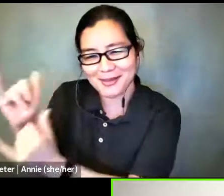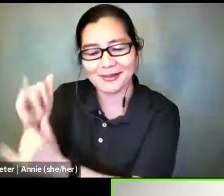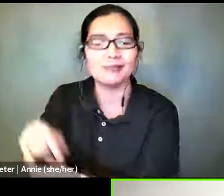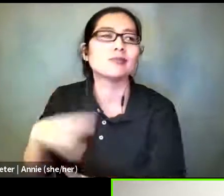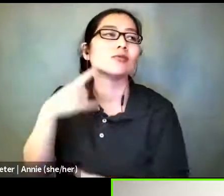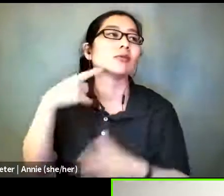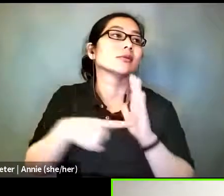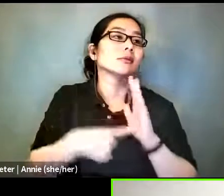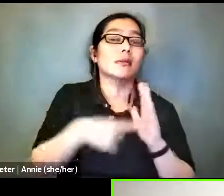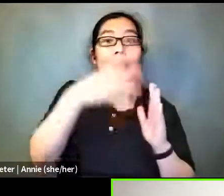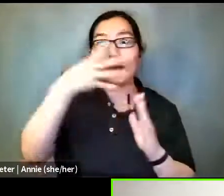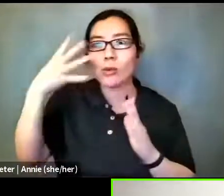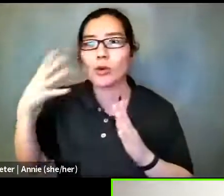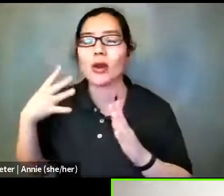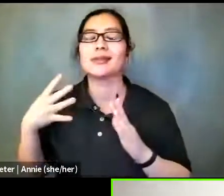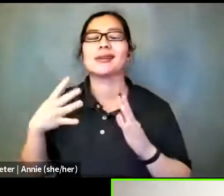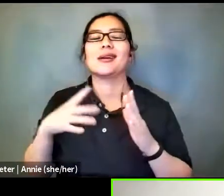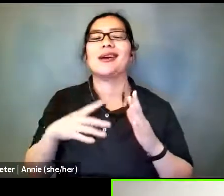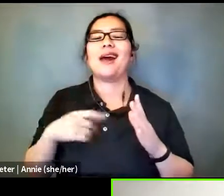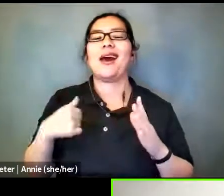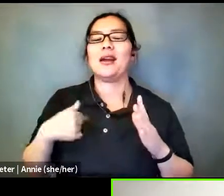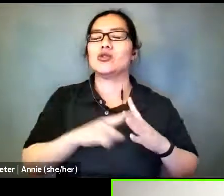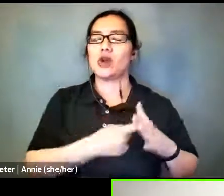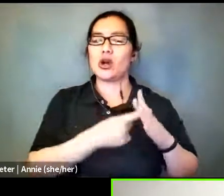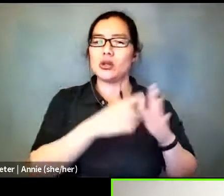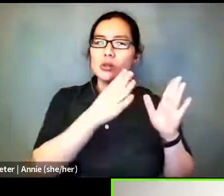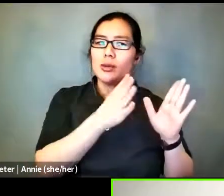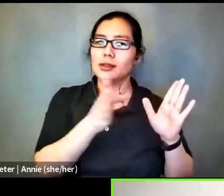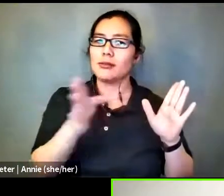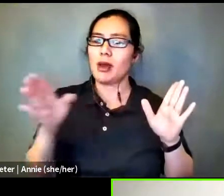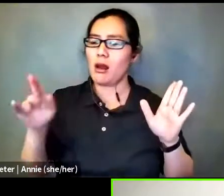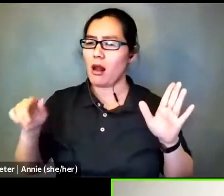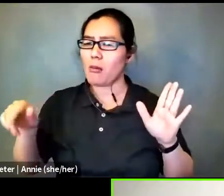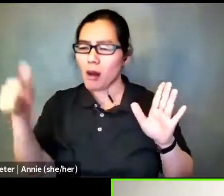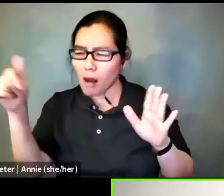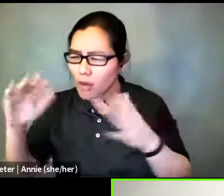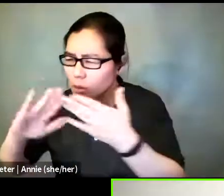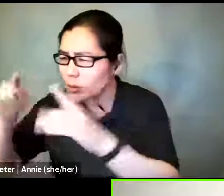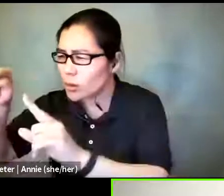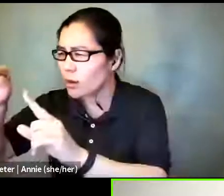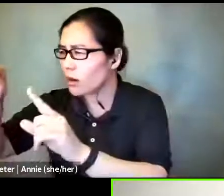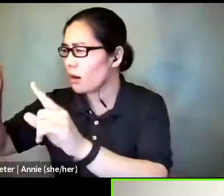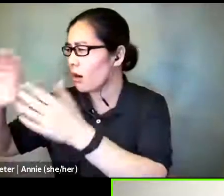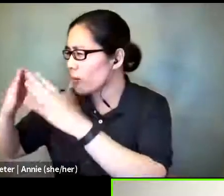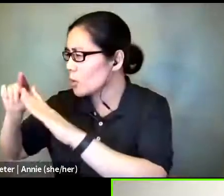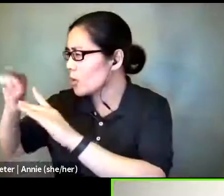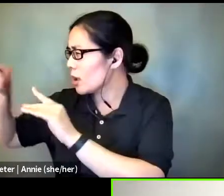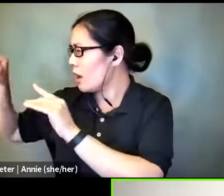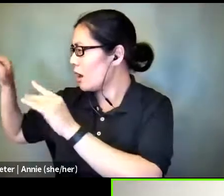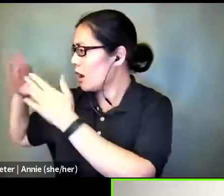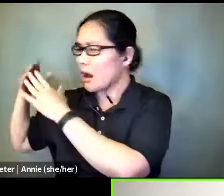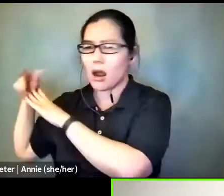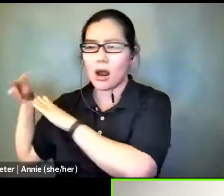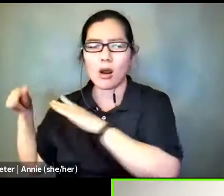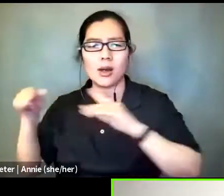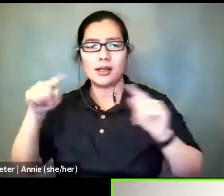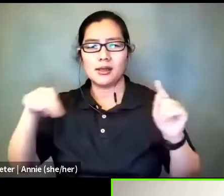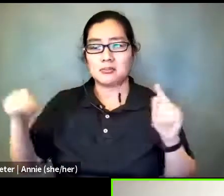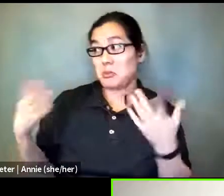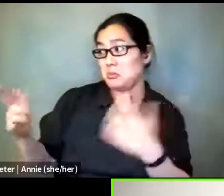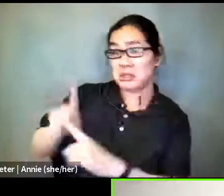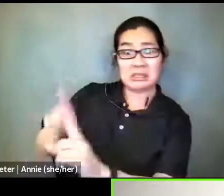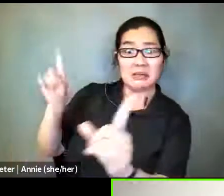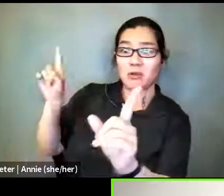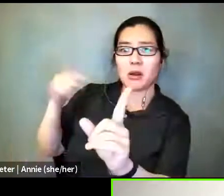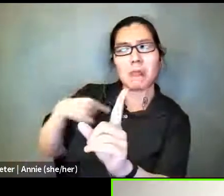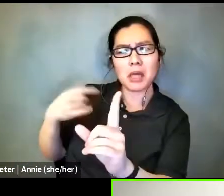about these groups and these groups? And really, and it's still a journey. There are still times when you think,